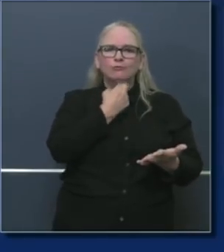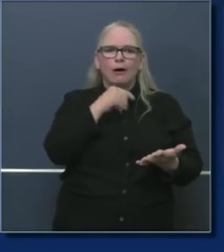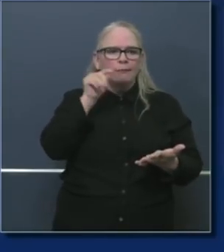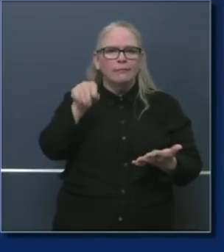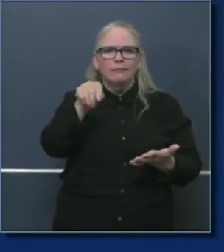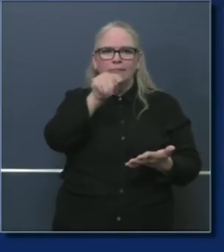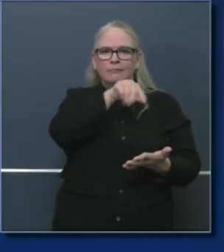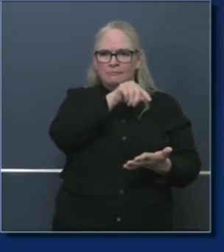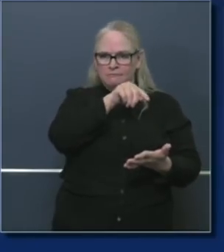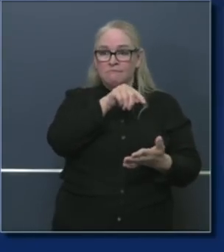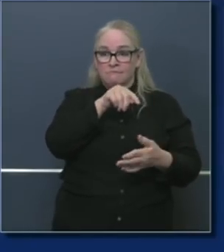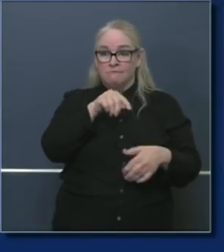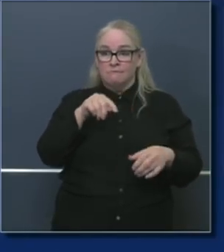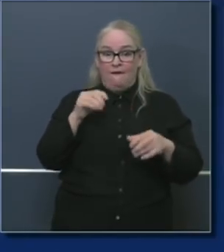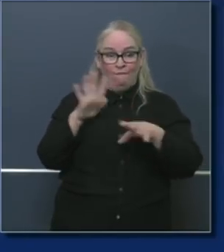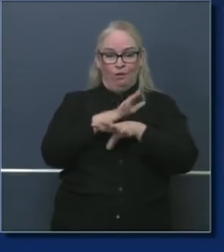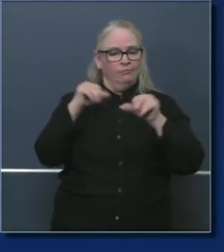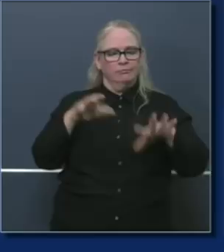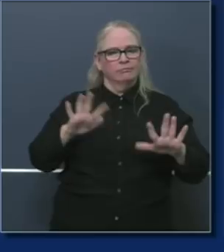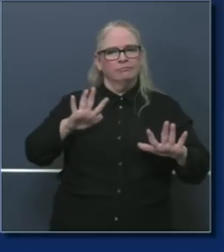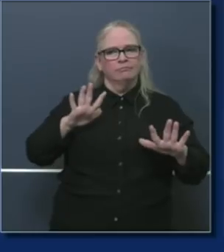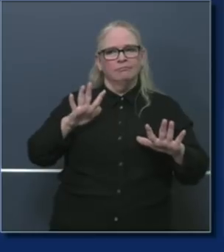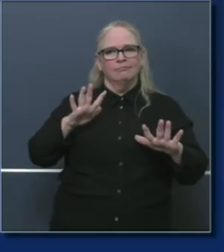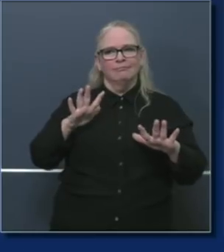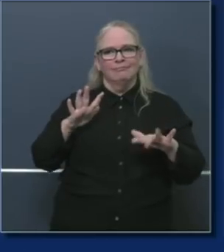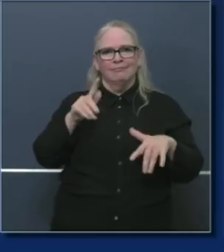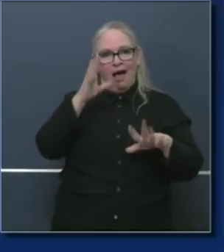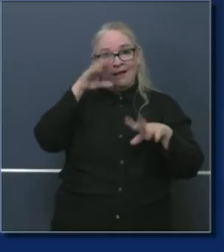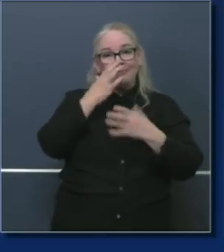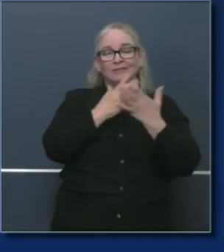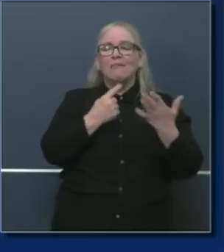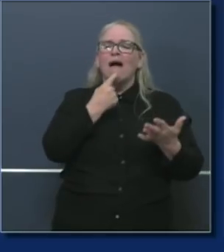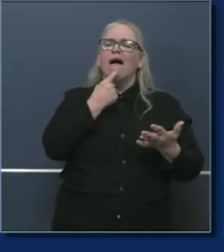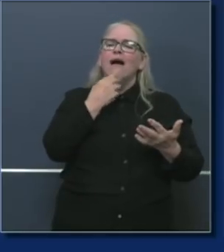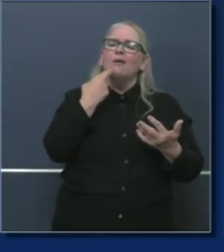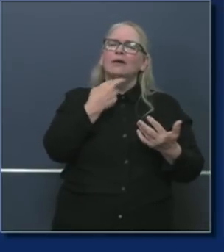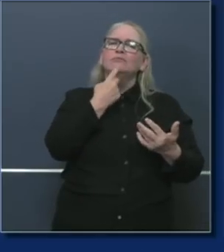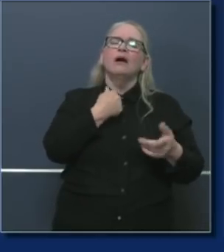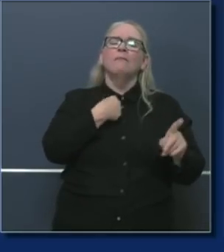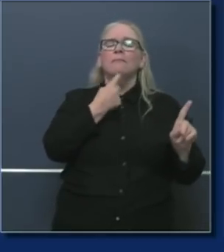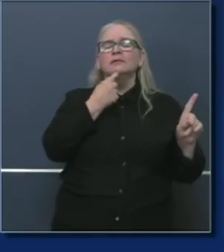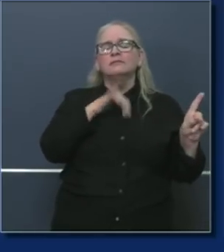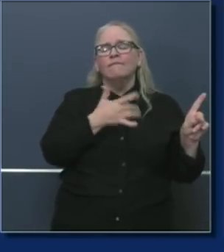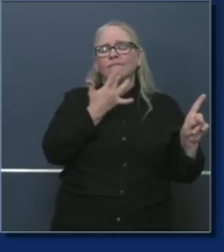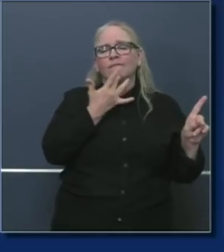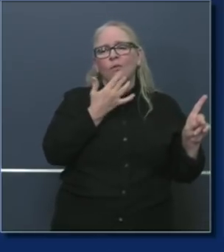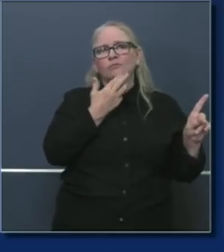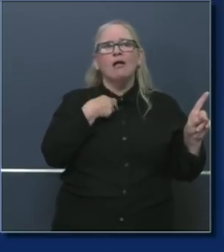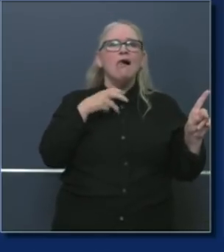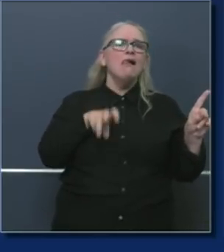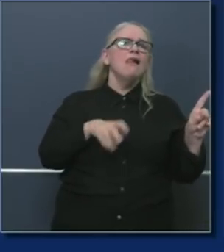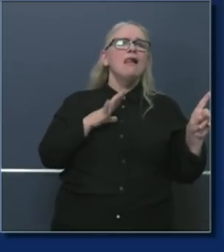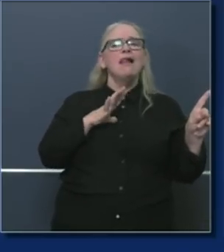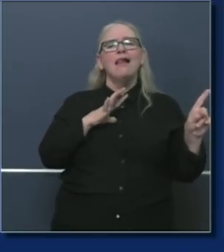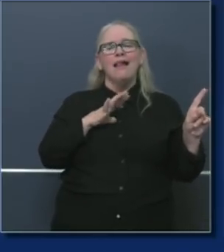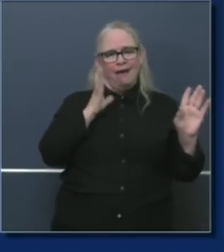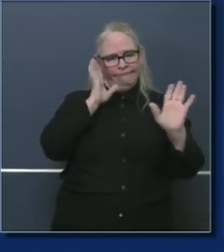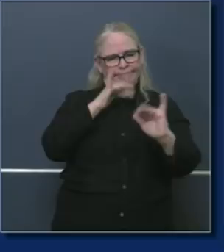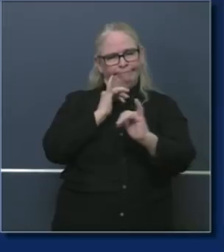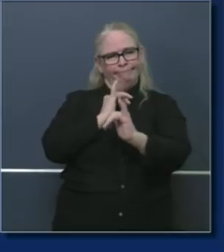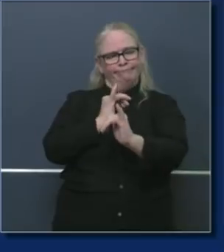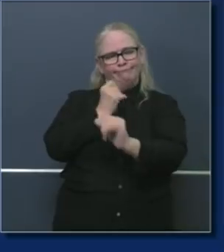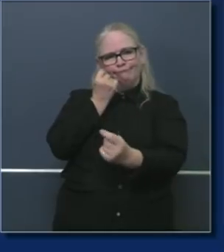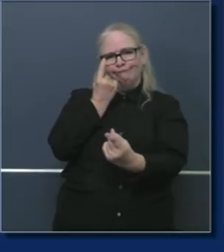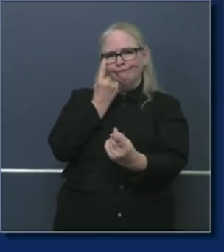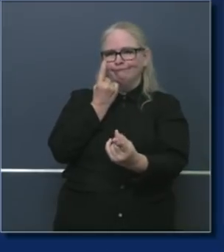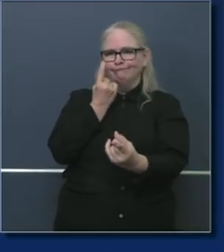forward to that day when you can return to your favorite restaurant, get your favorite meal, and we're also looking forward to that, but only when we can